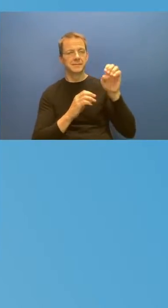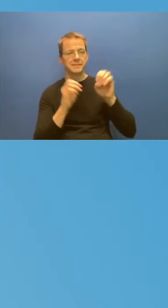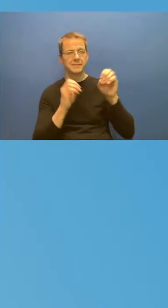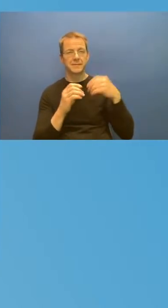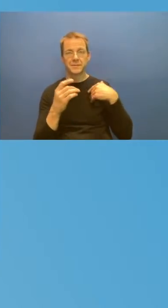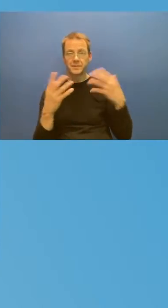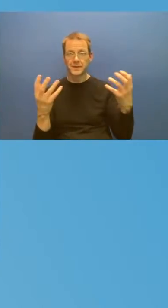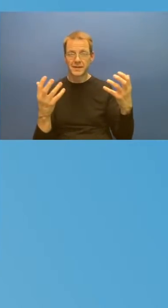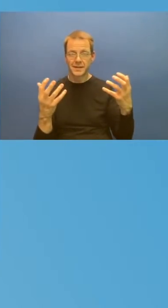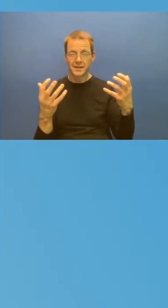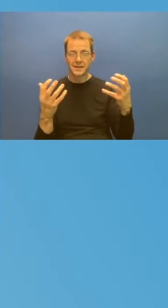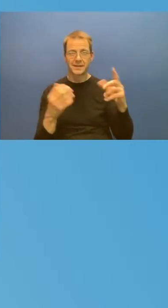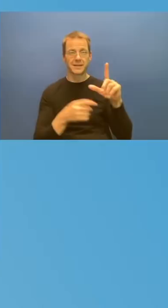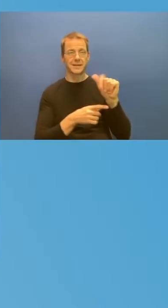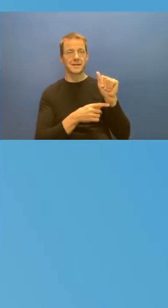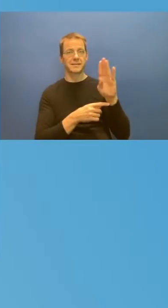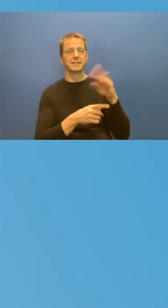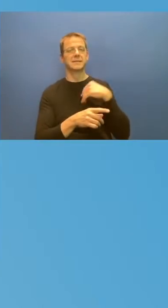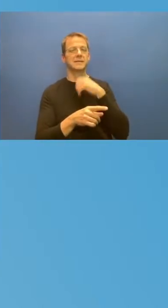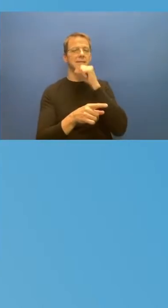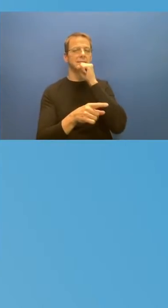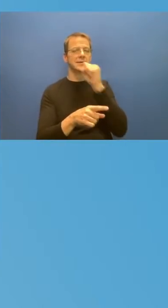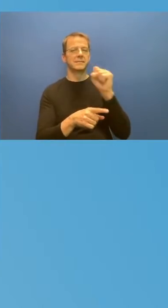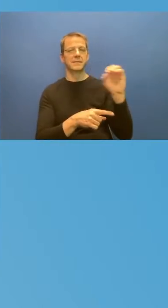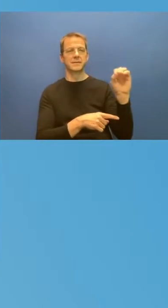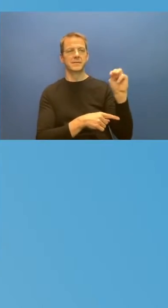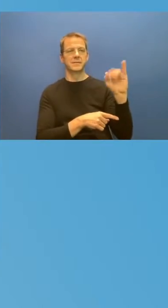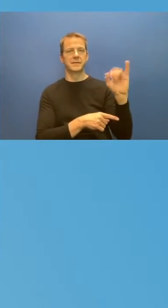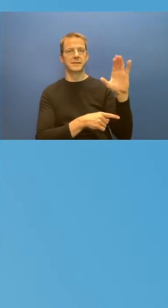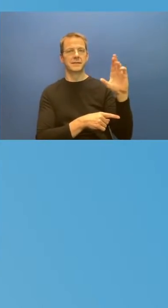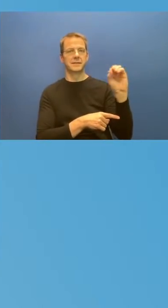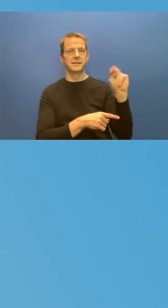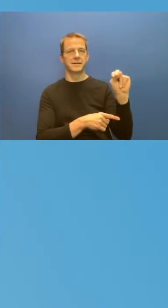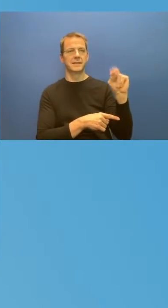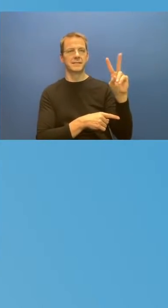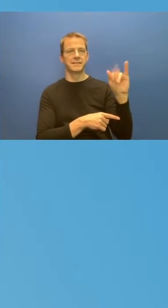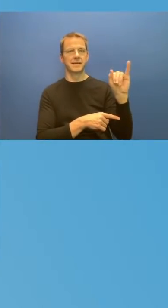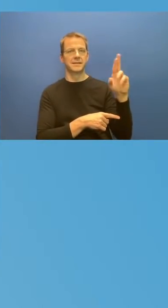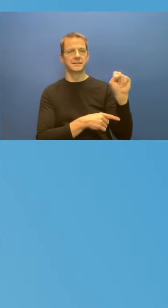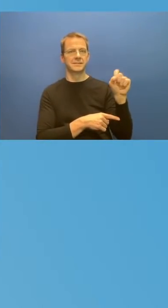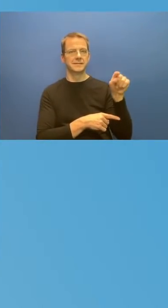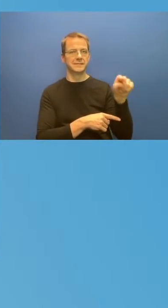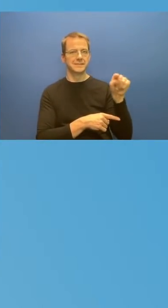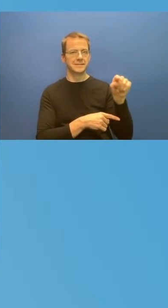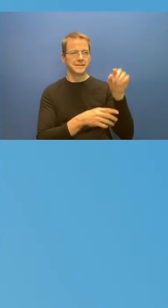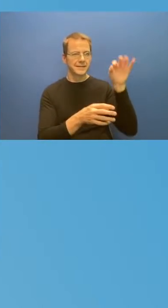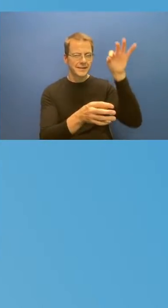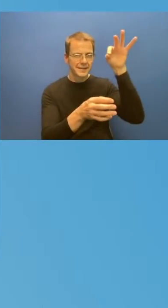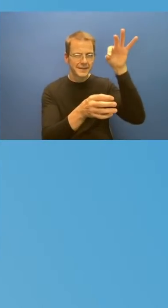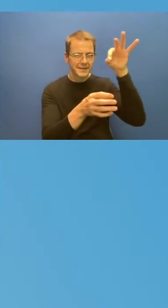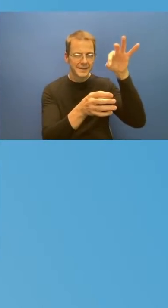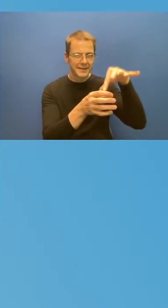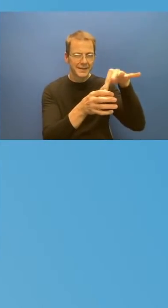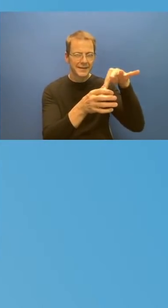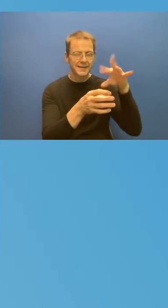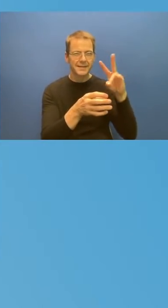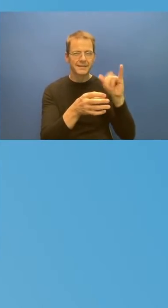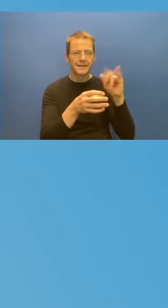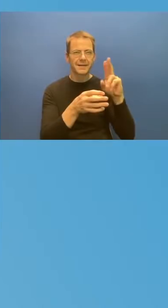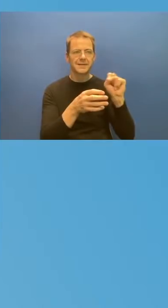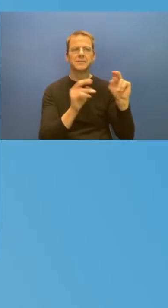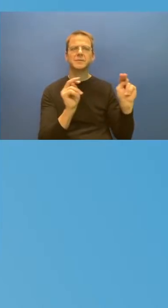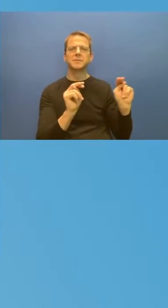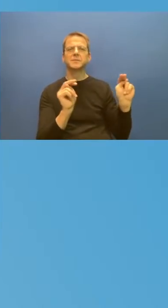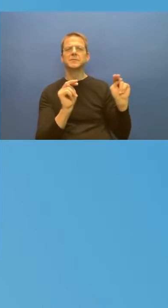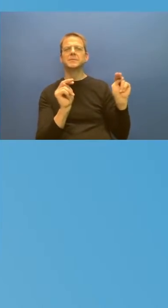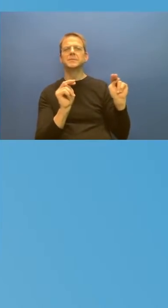do virus neutralization assays and see if the antibodies that were elicited from vaccination or